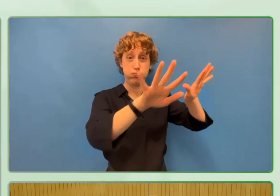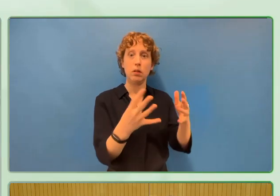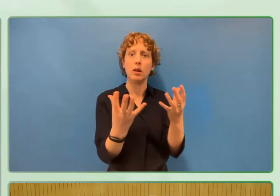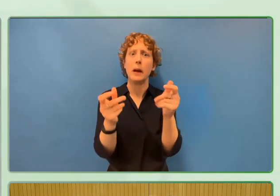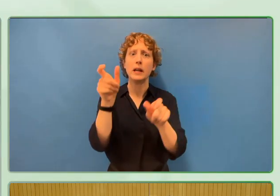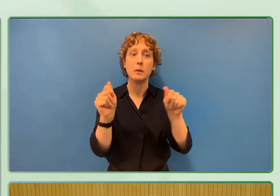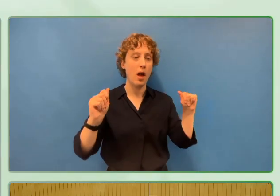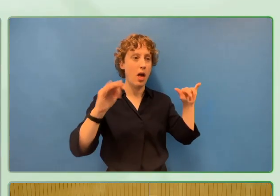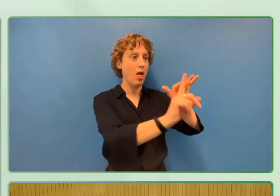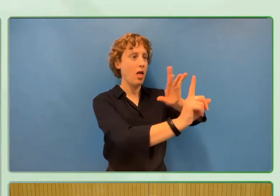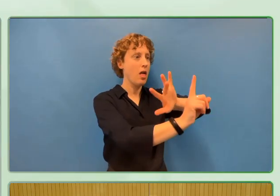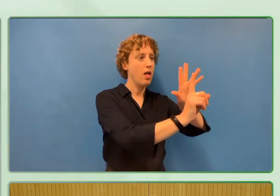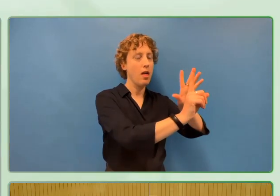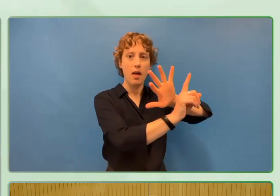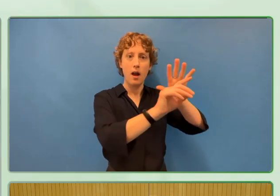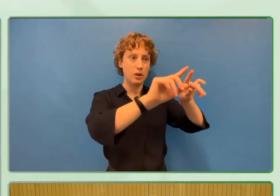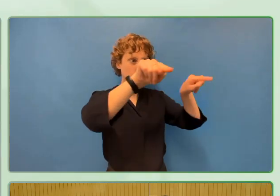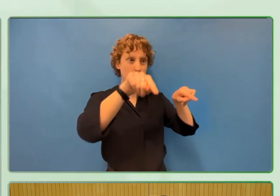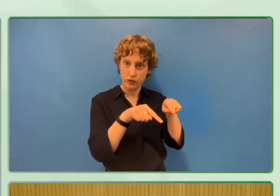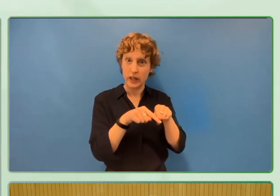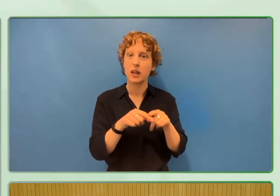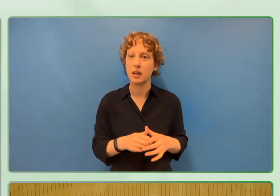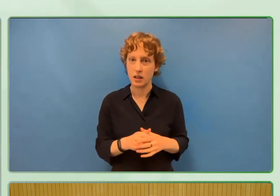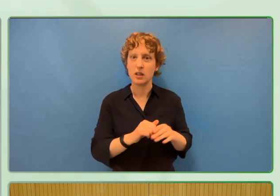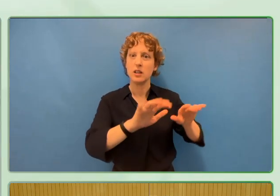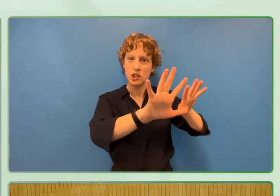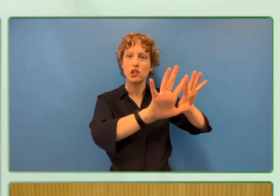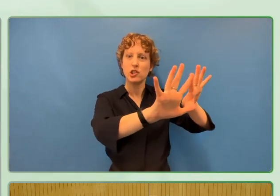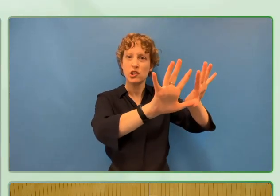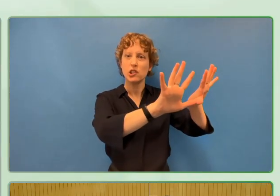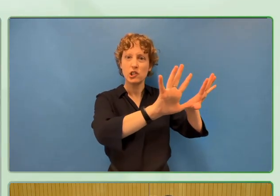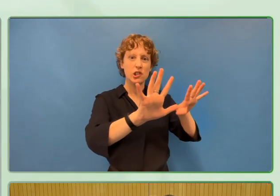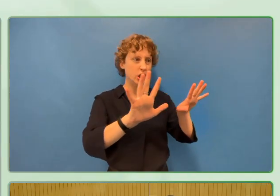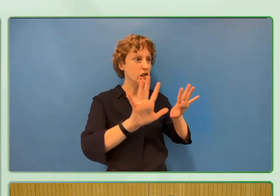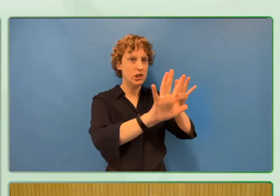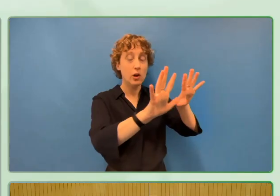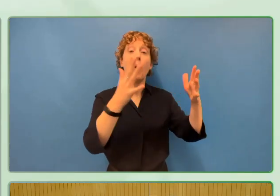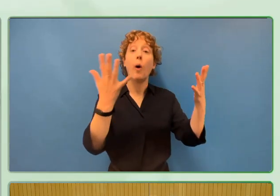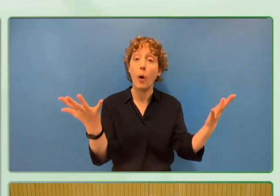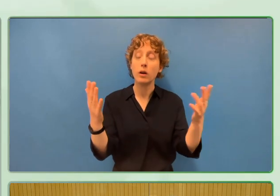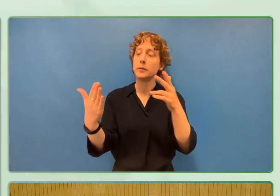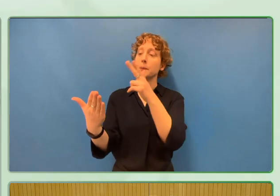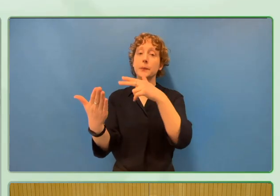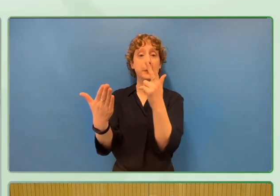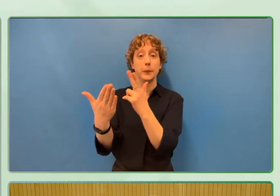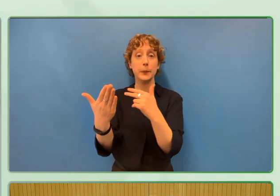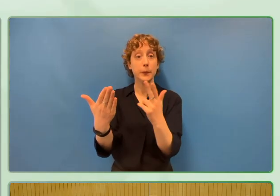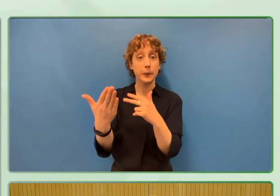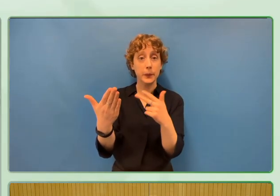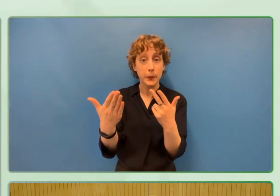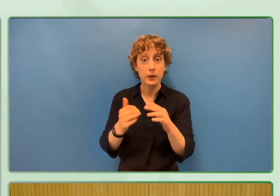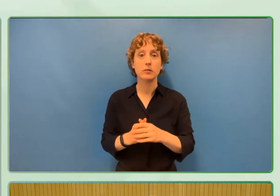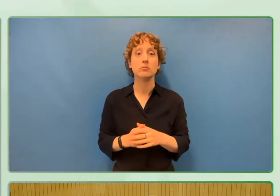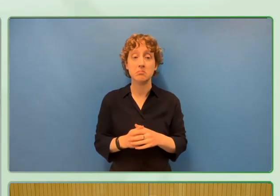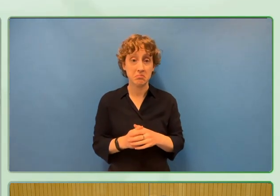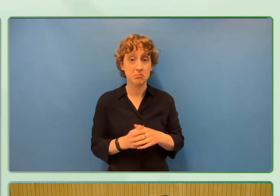the screen at the same time. But you can also use paintbrushes. If there's a software that enables you